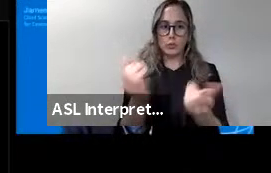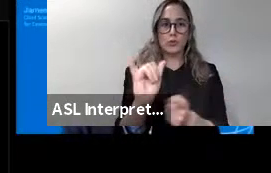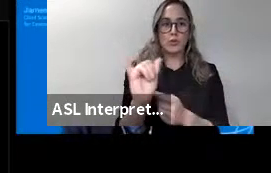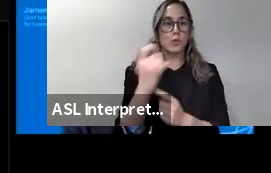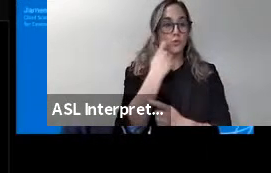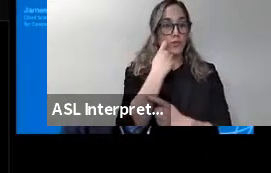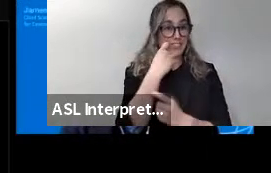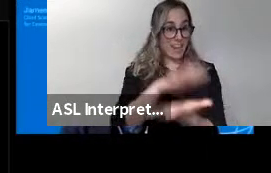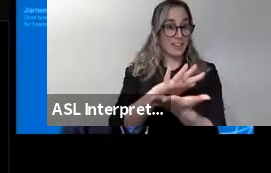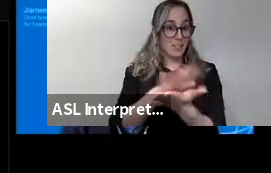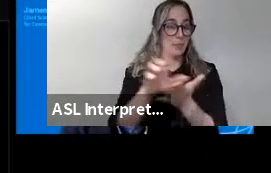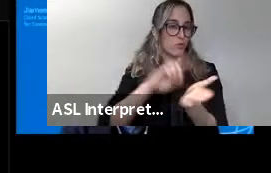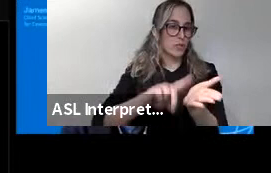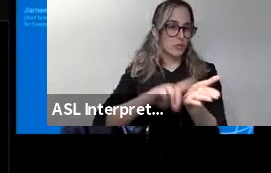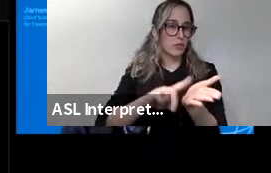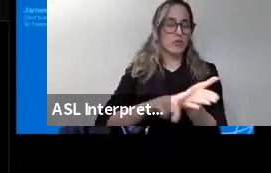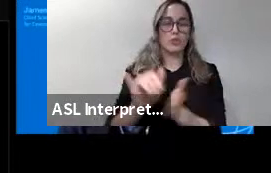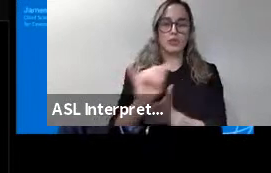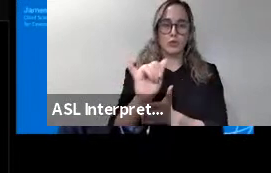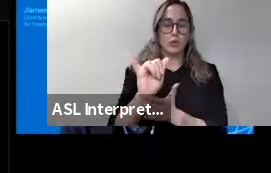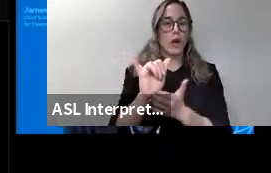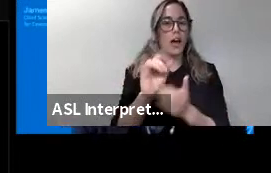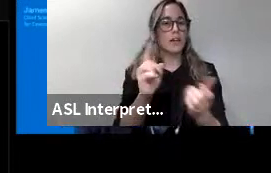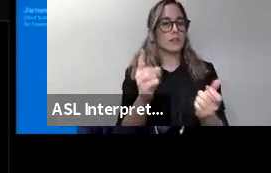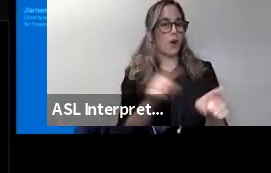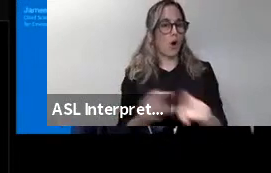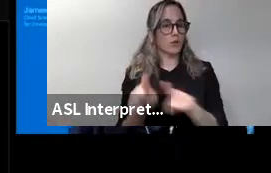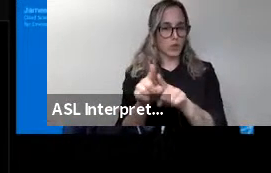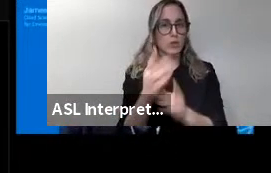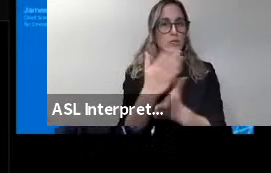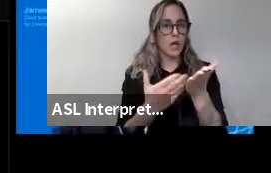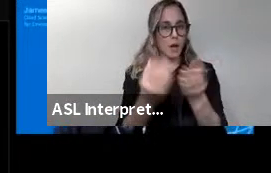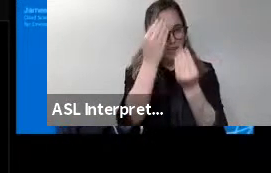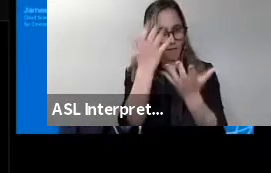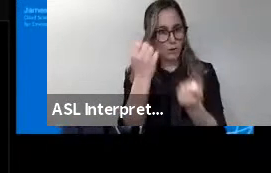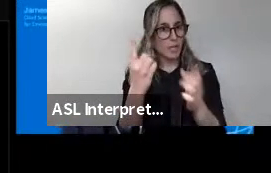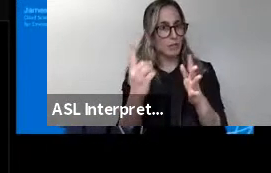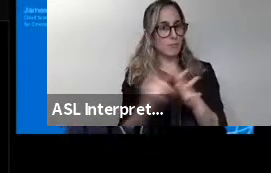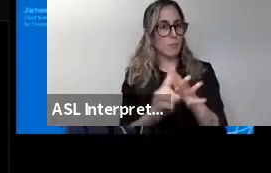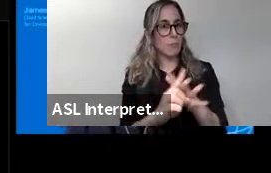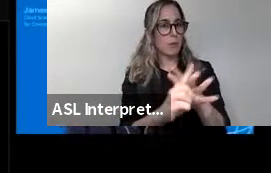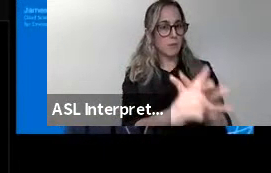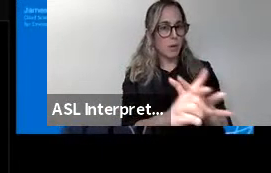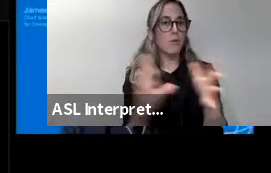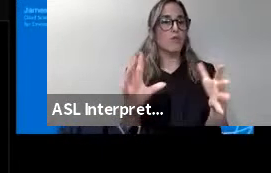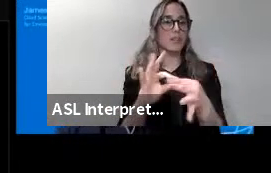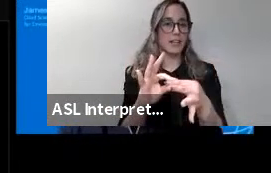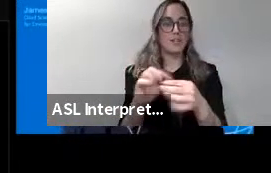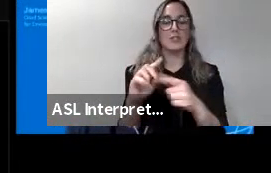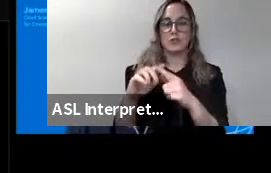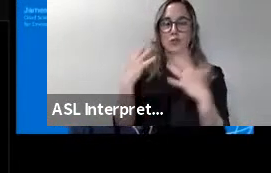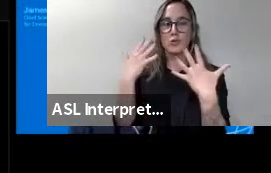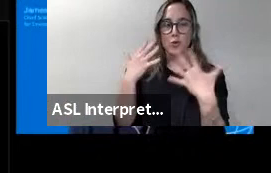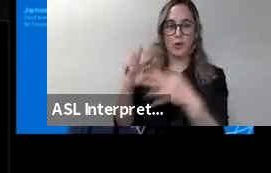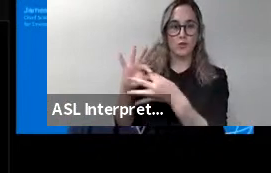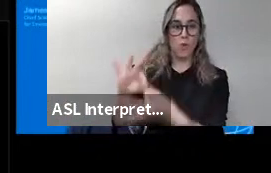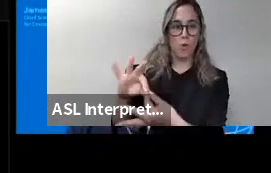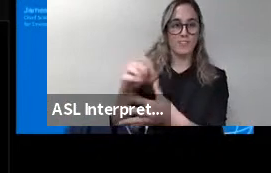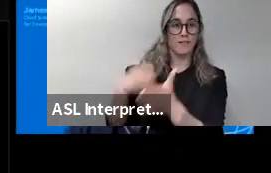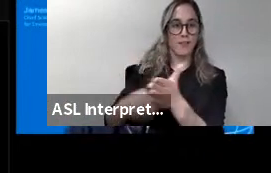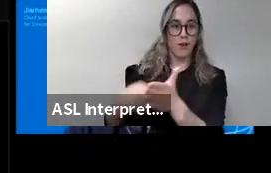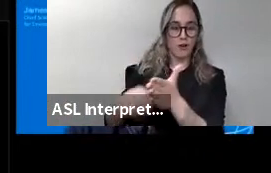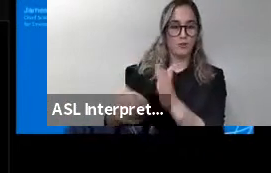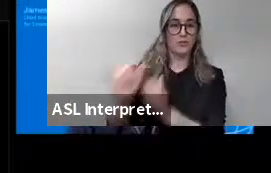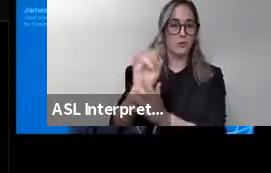academic research has raised questions about the benefits of sound insulation relative to the cost of applying